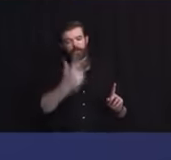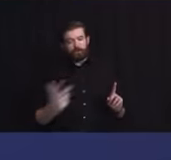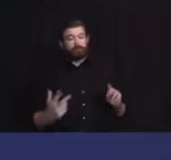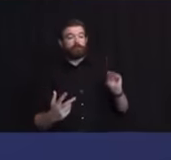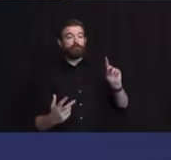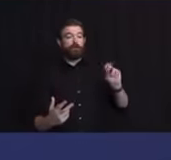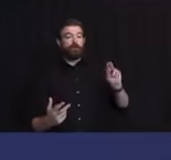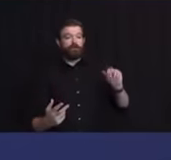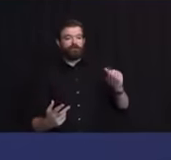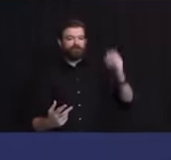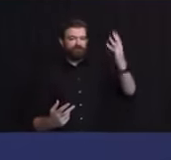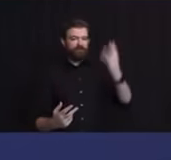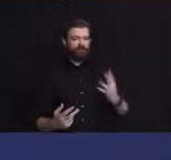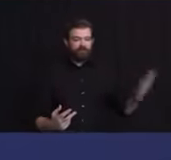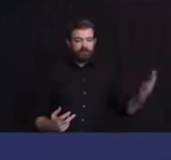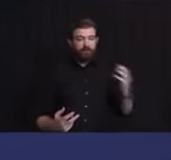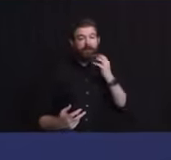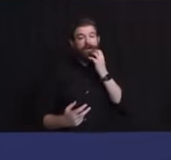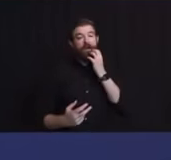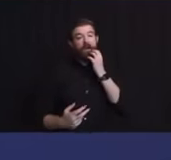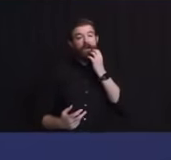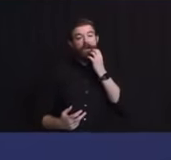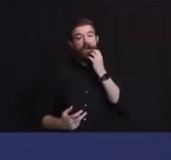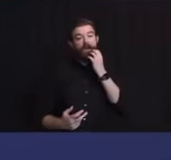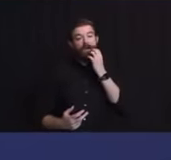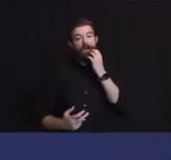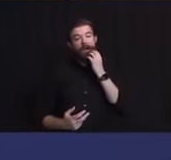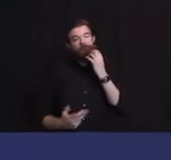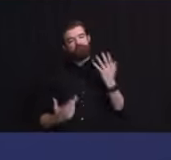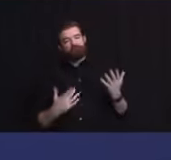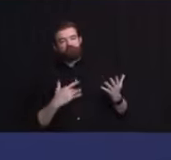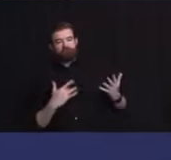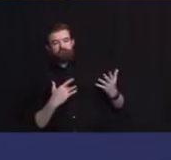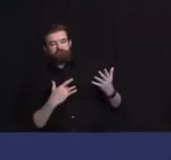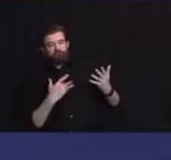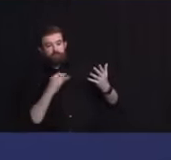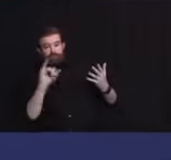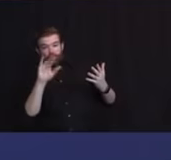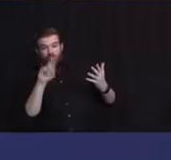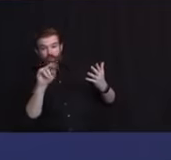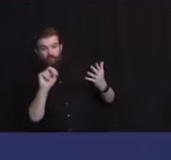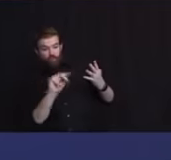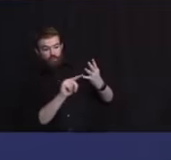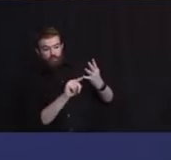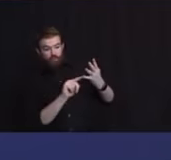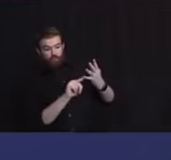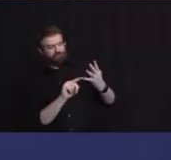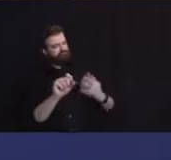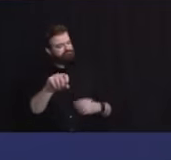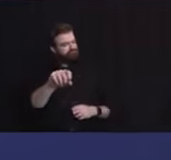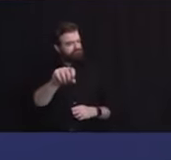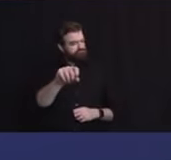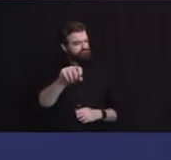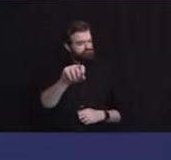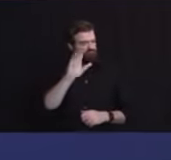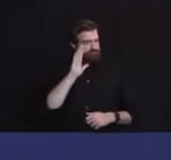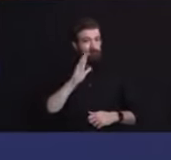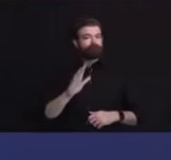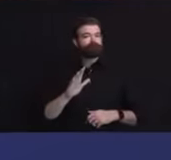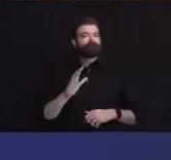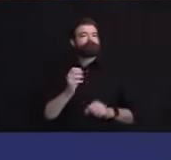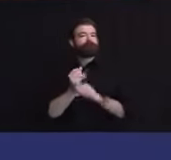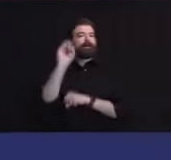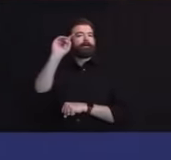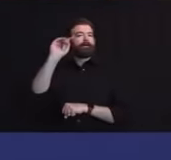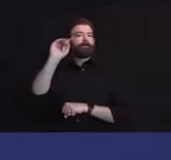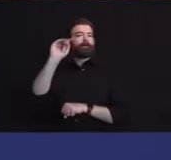Comments on the 4.7, the Indian variants, is the timetable right on the vaccine? Yeah, I'll talk